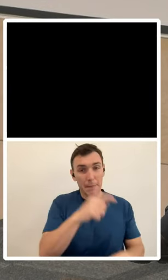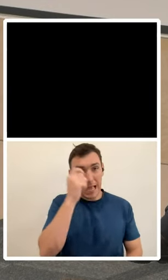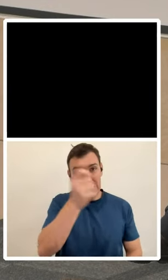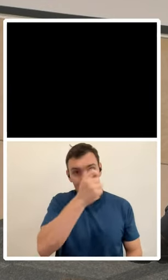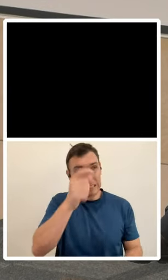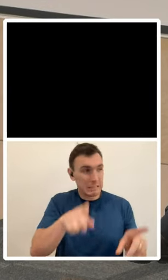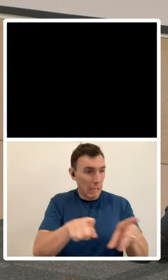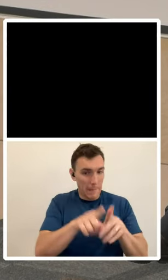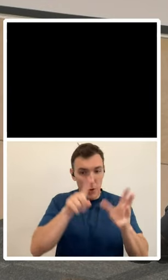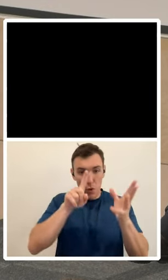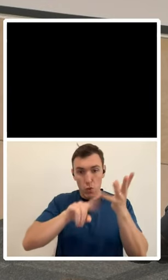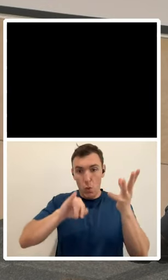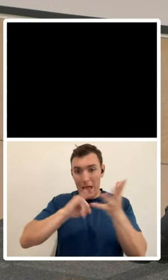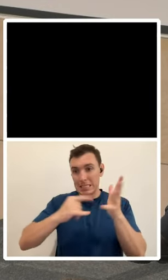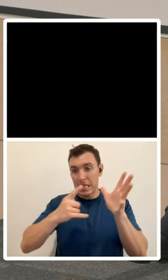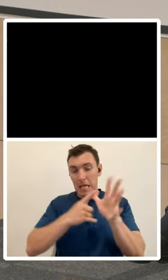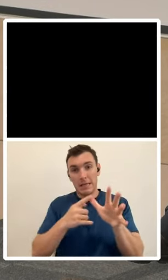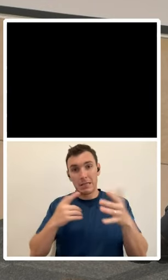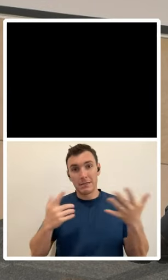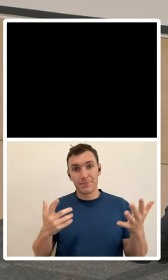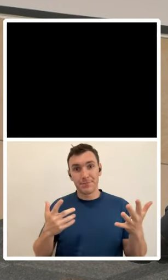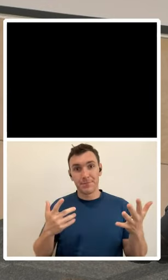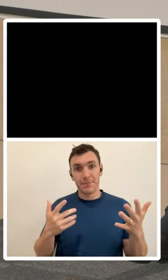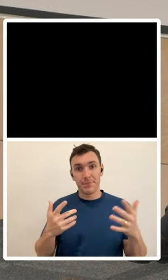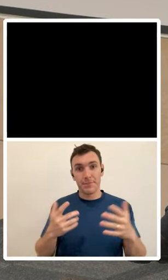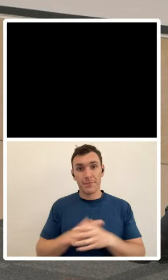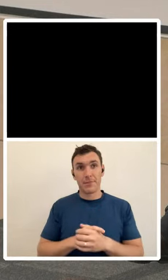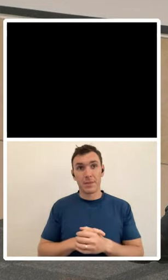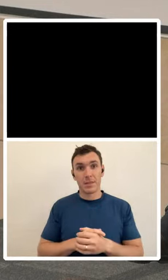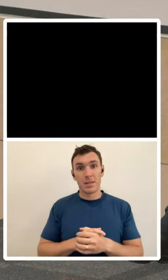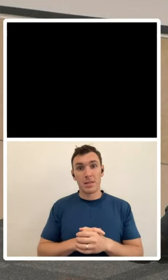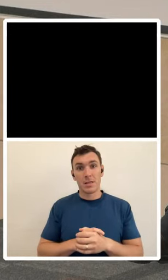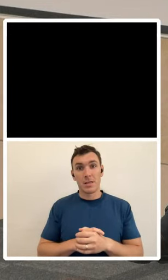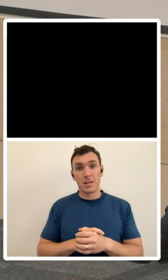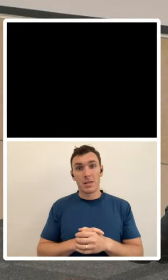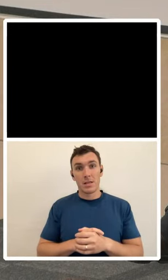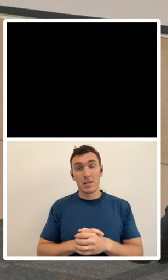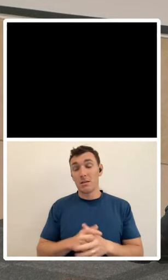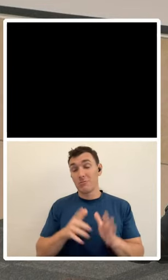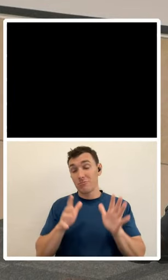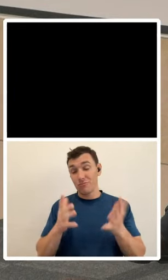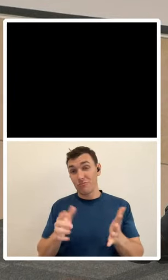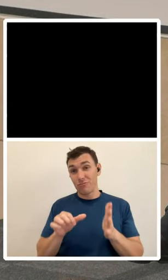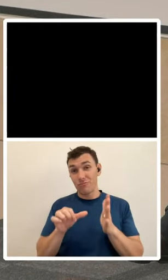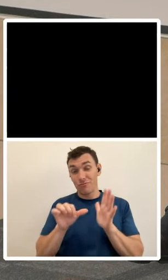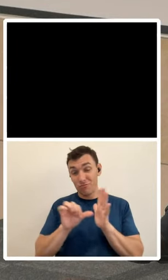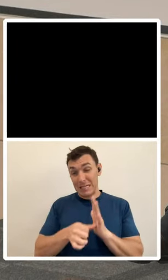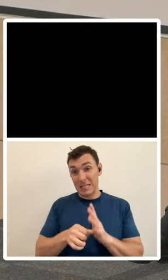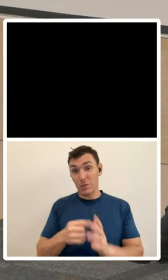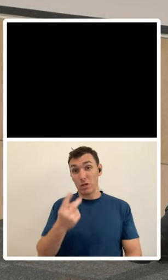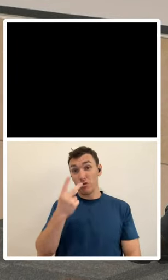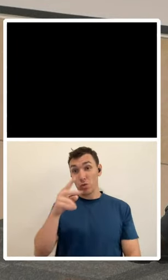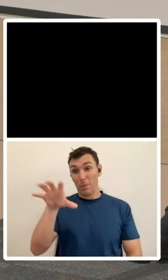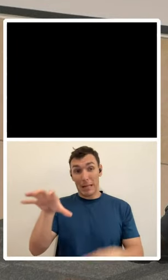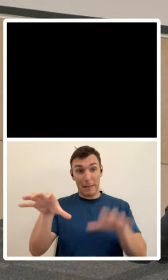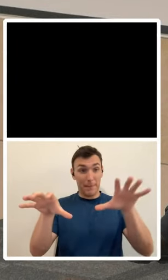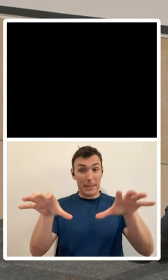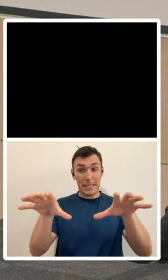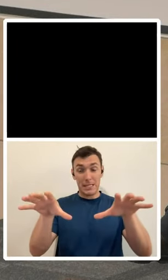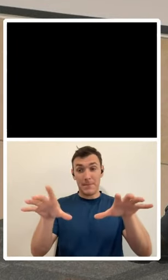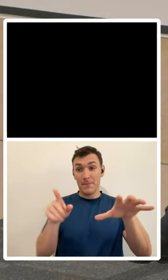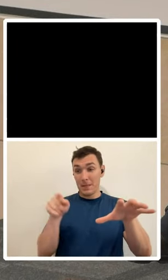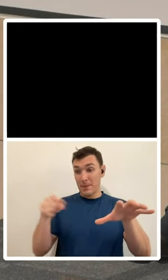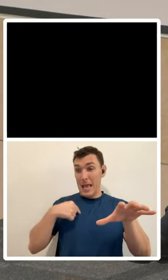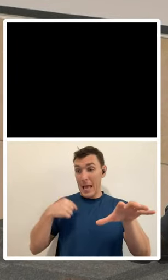two places in the world, a place where you can't get a job and a place where you can't afford a house. And that's happening everywhere. That's happening everywhere. And when we sort